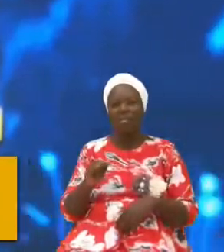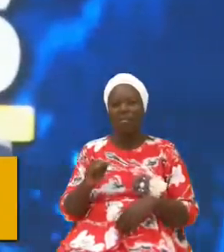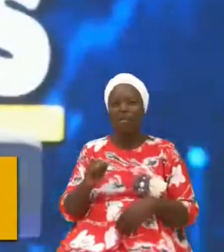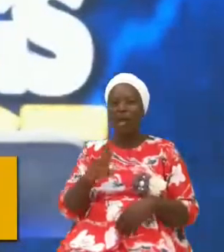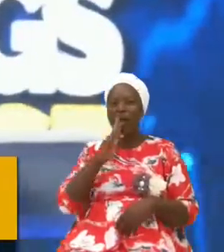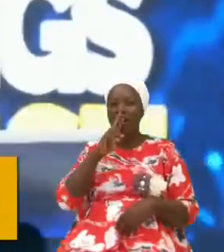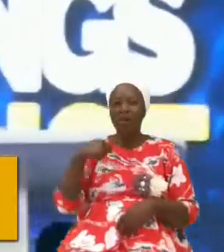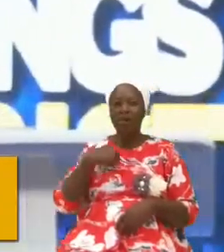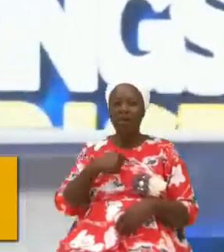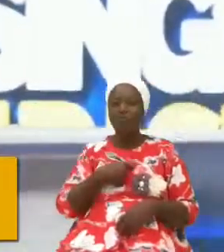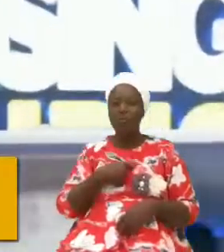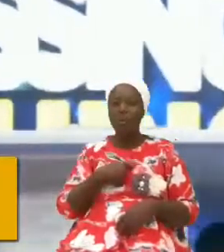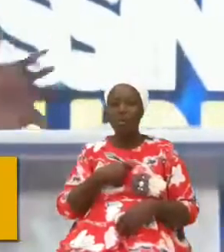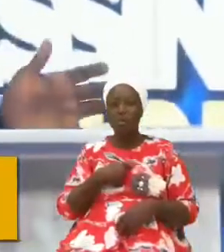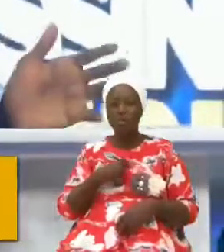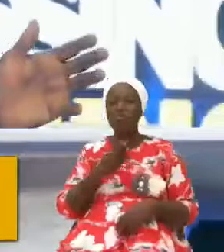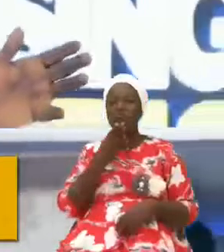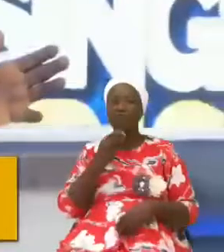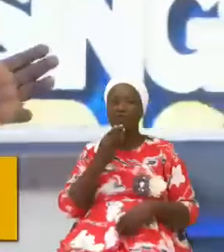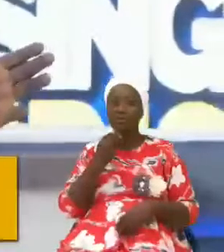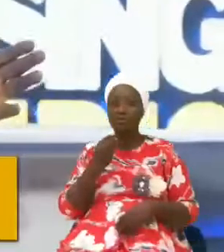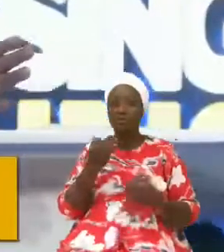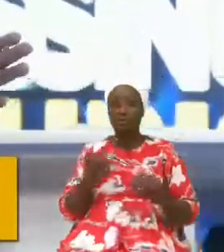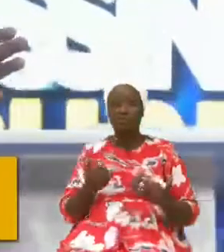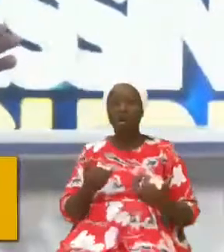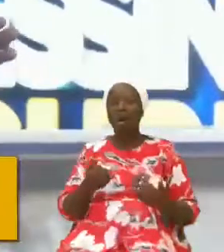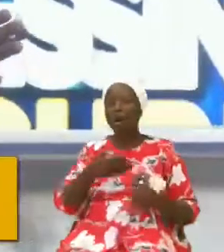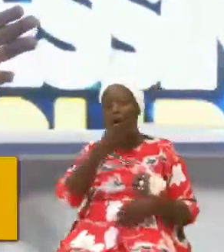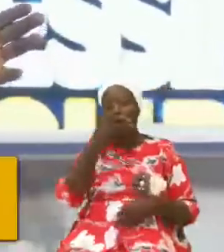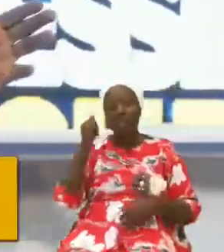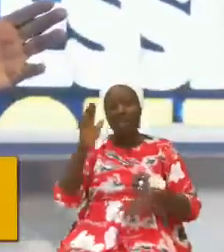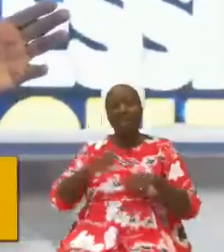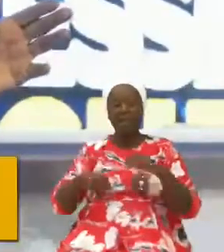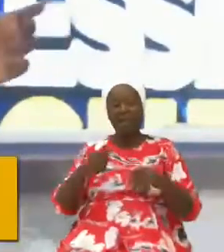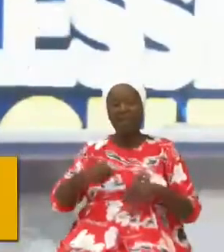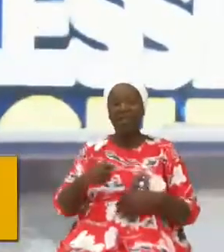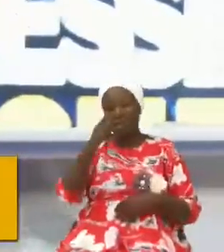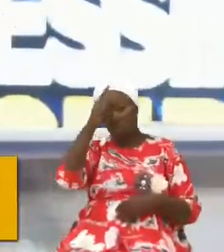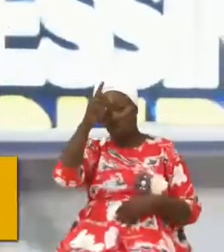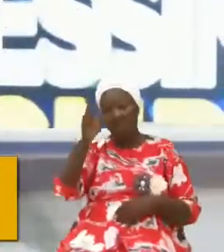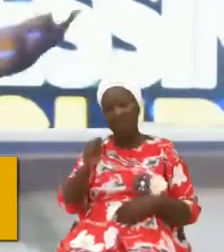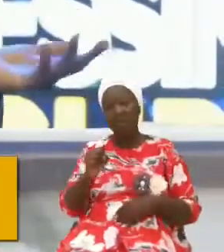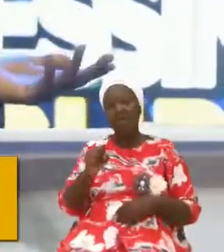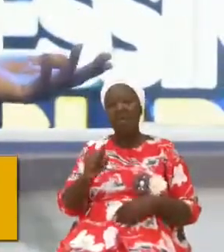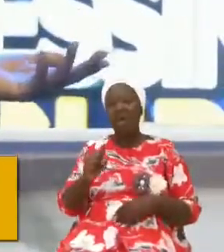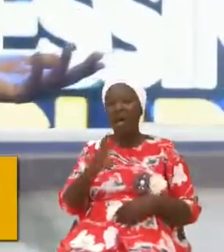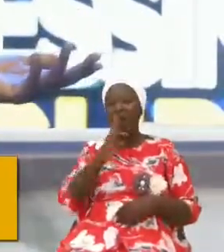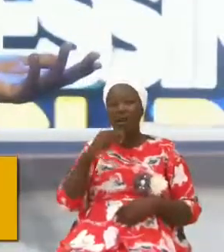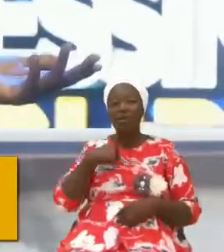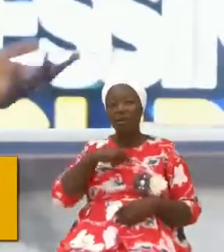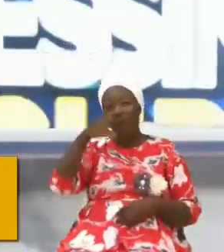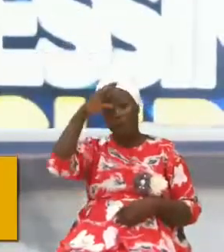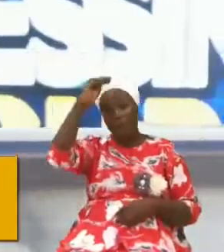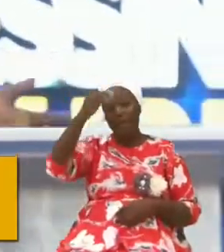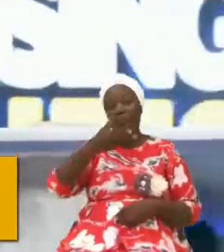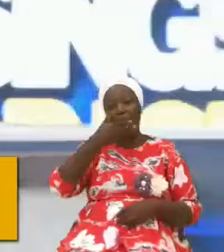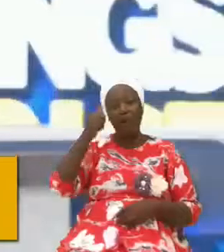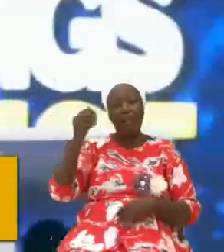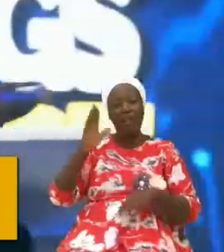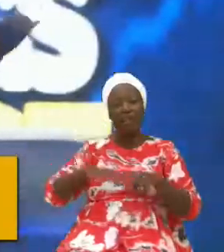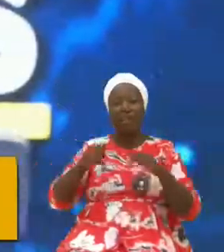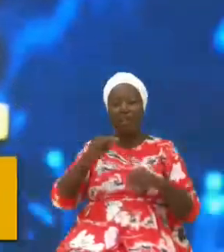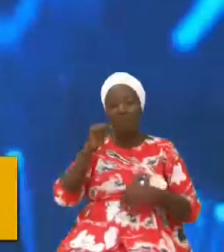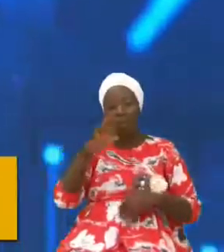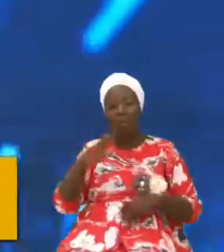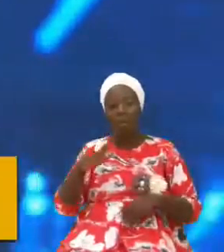than they? Are we Jews better than the Gentiles? Are we men better than the women? Are we